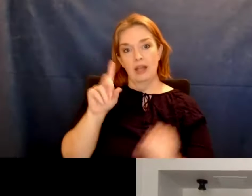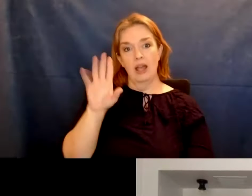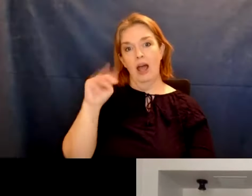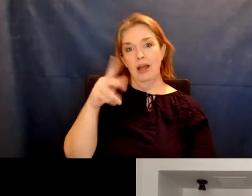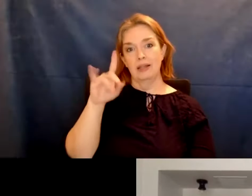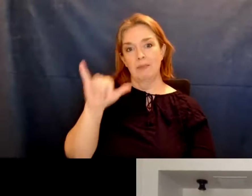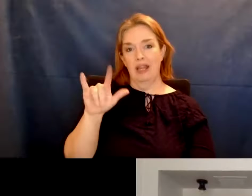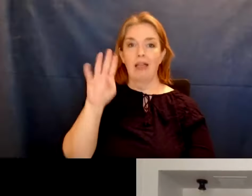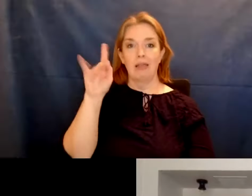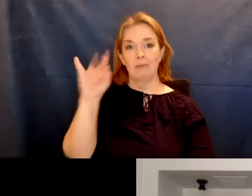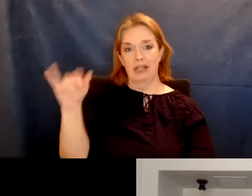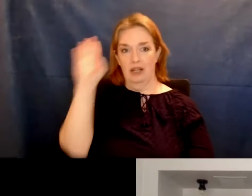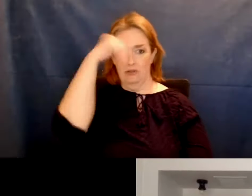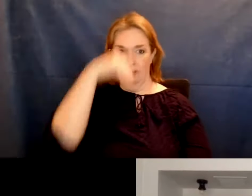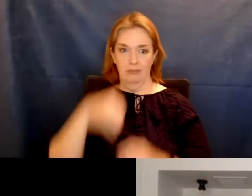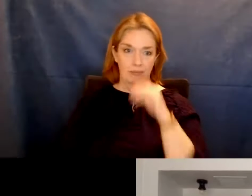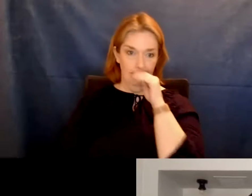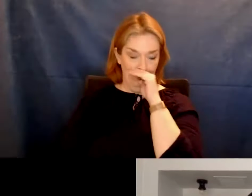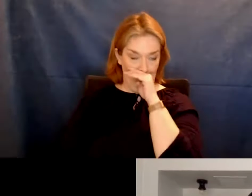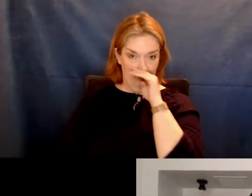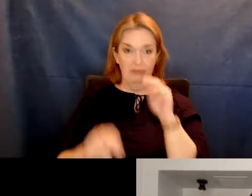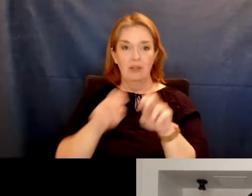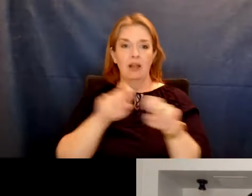Puget wine, cause sky my sump don't find.